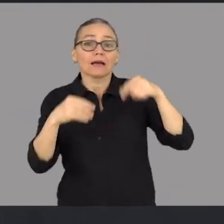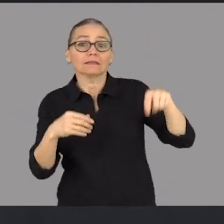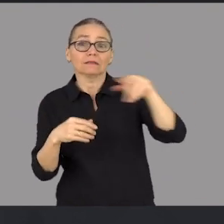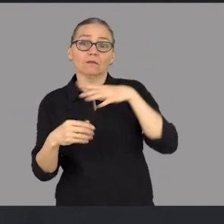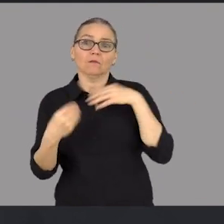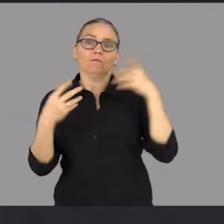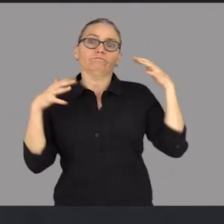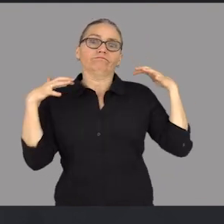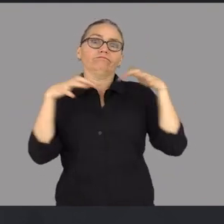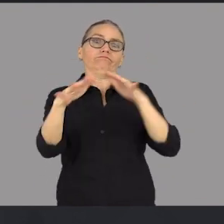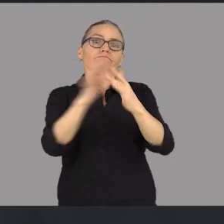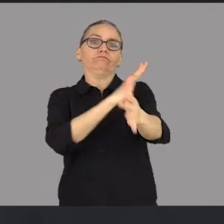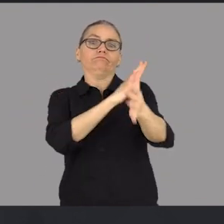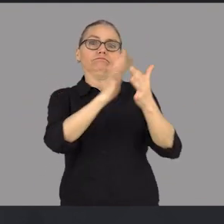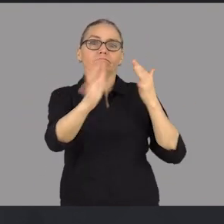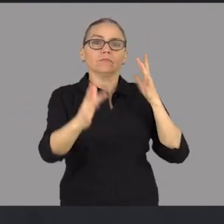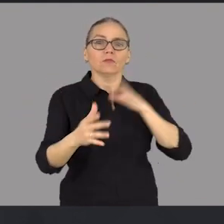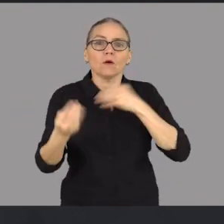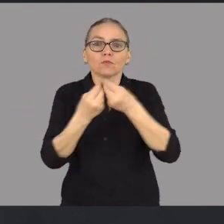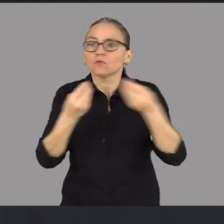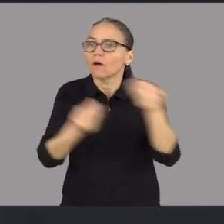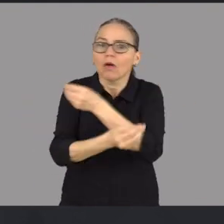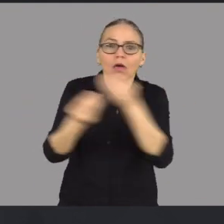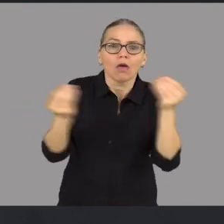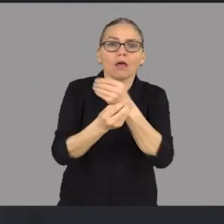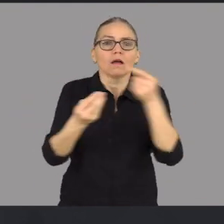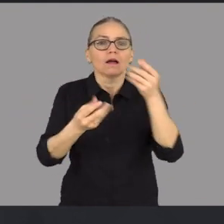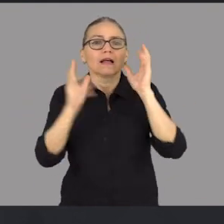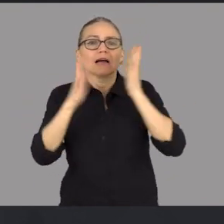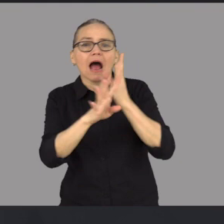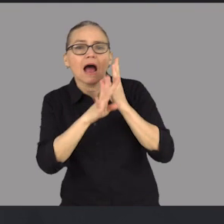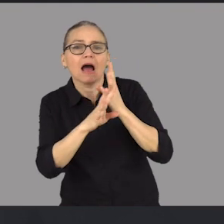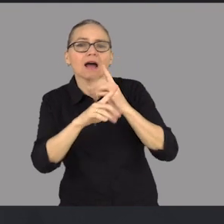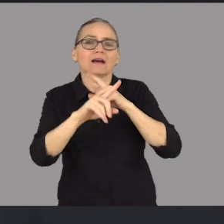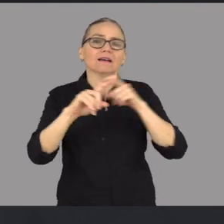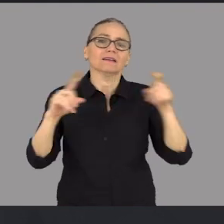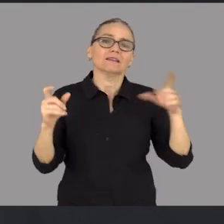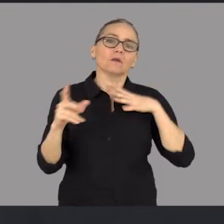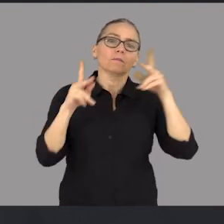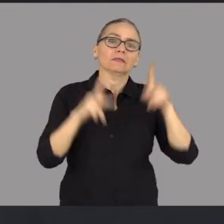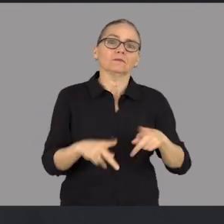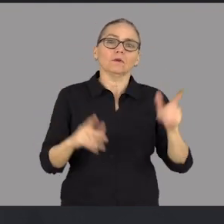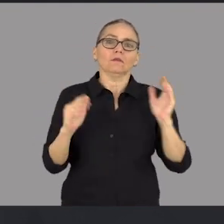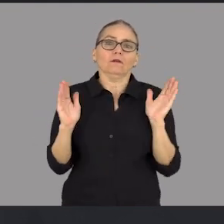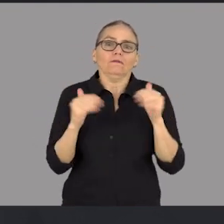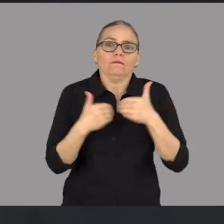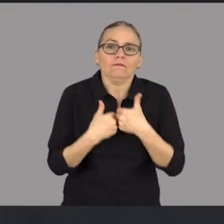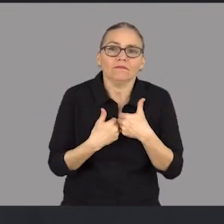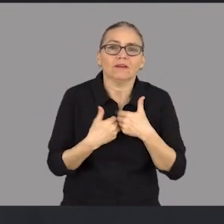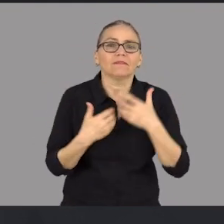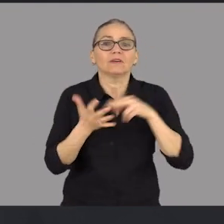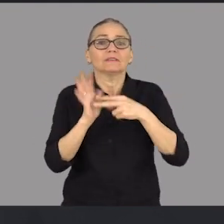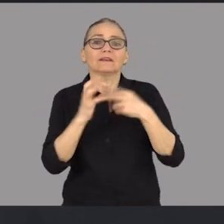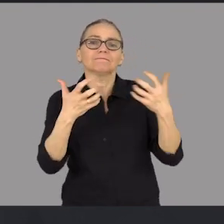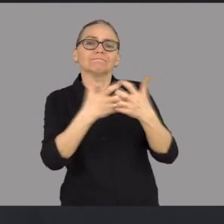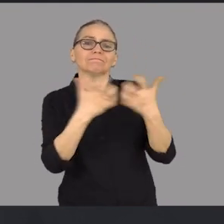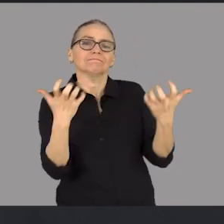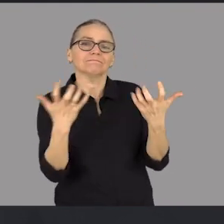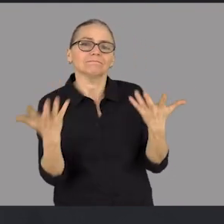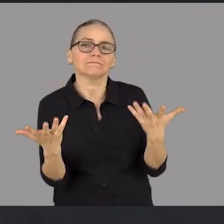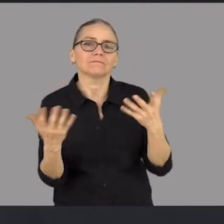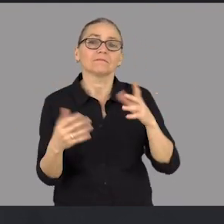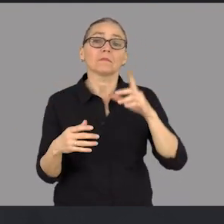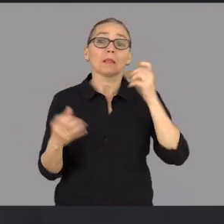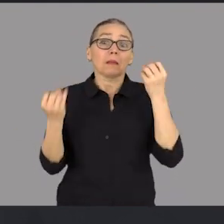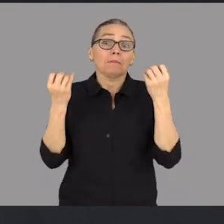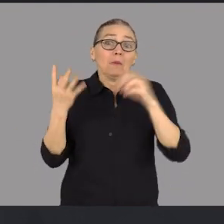come through, a lot of people interaction, customers, staff. And I know we had one fellow working for us that was quite introverted, and we weren't the